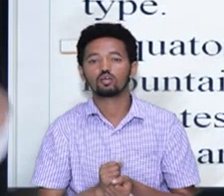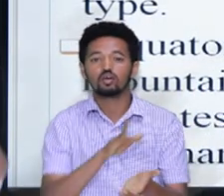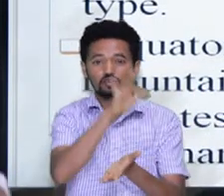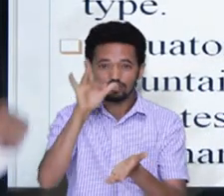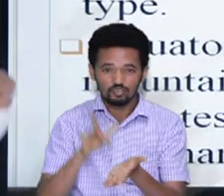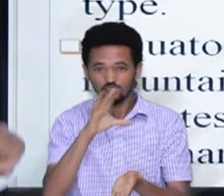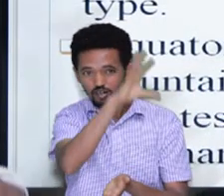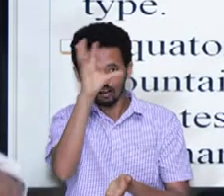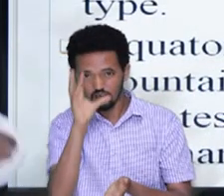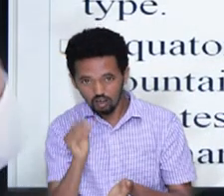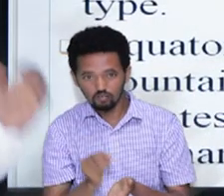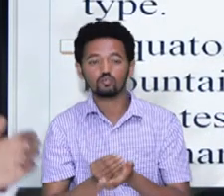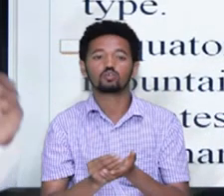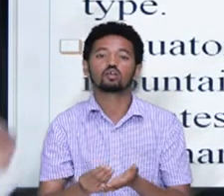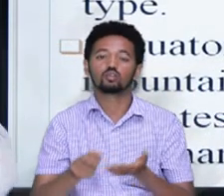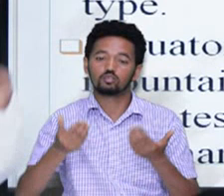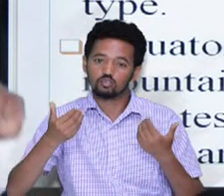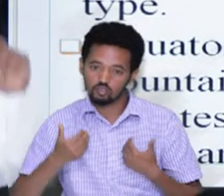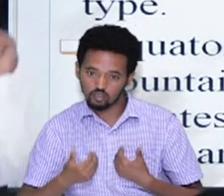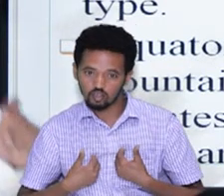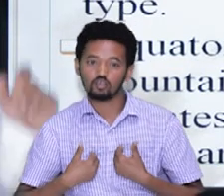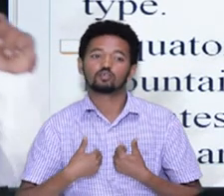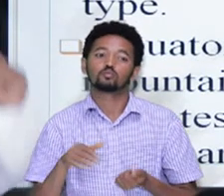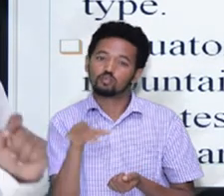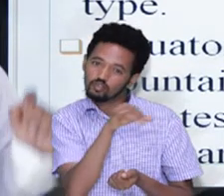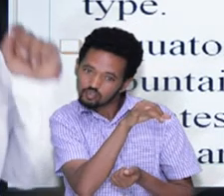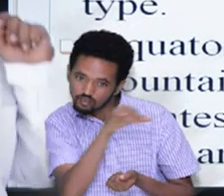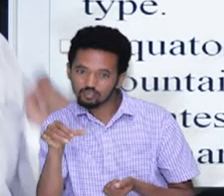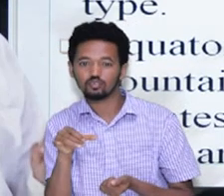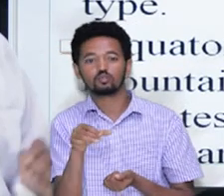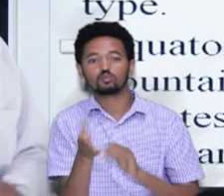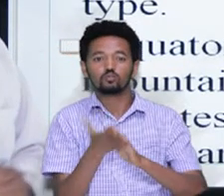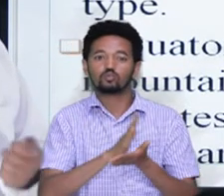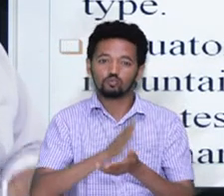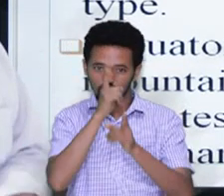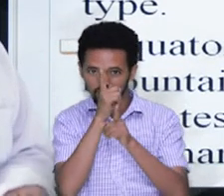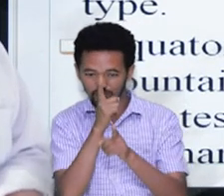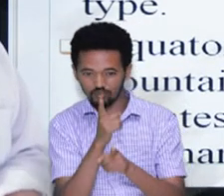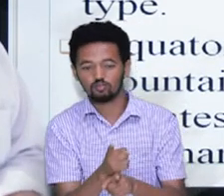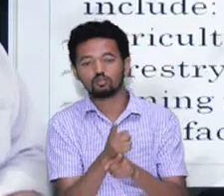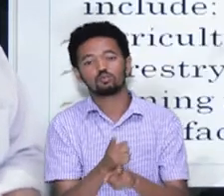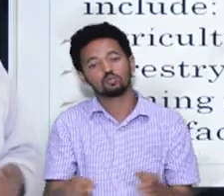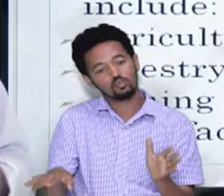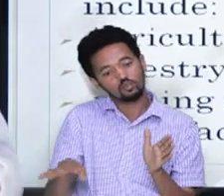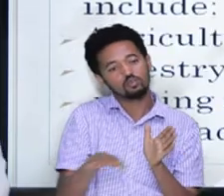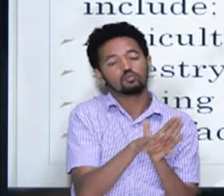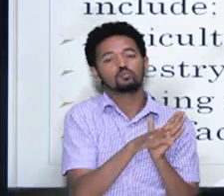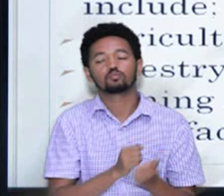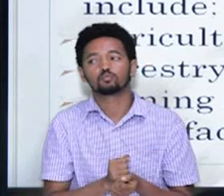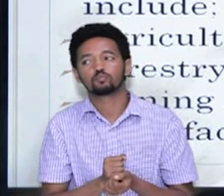Central Africa experiences almost all types of climate except the Mediterranean climate.